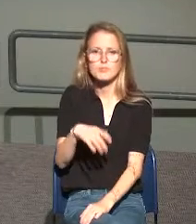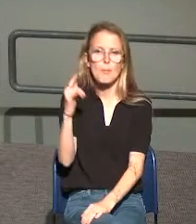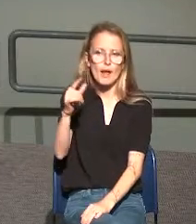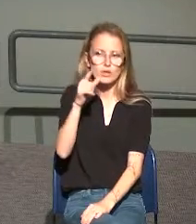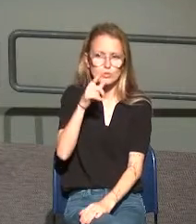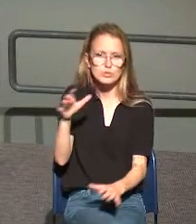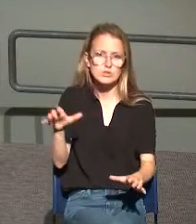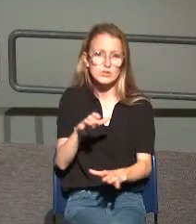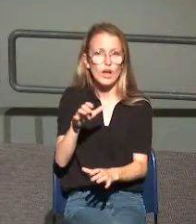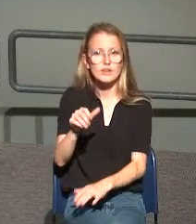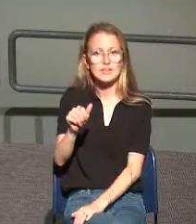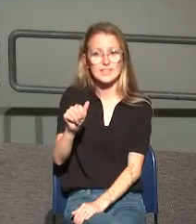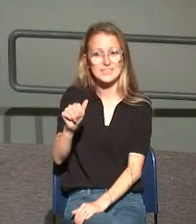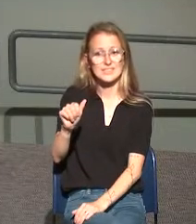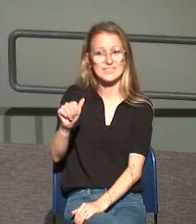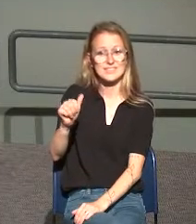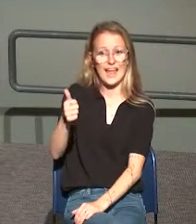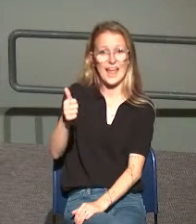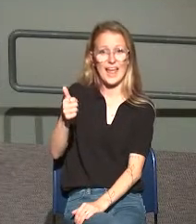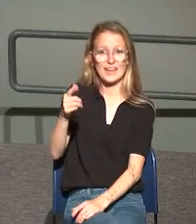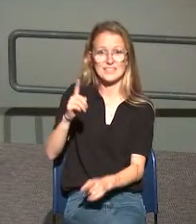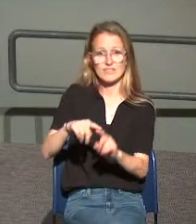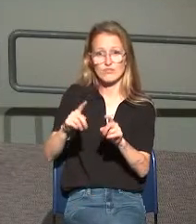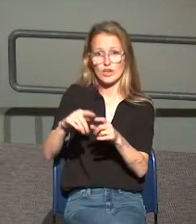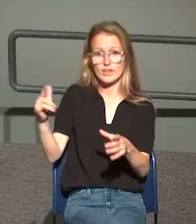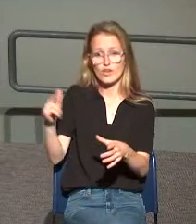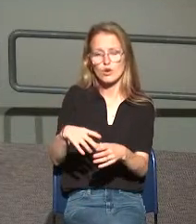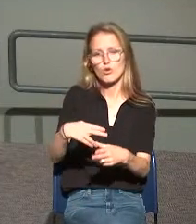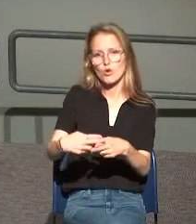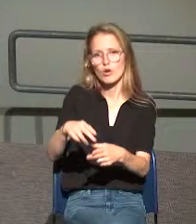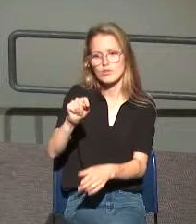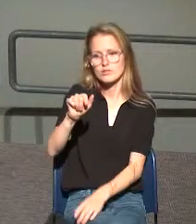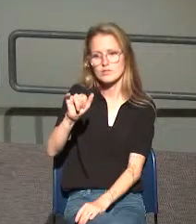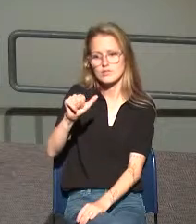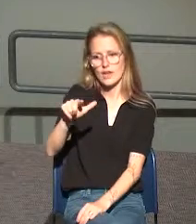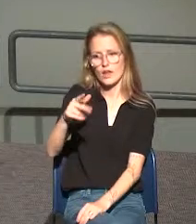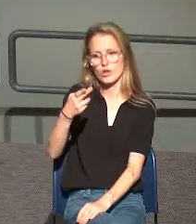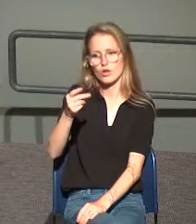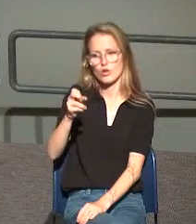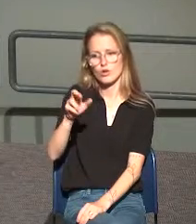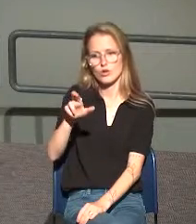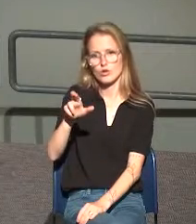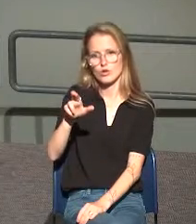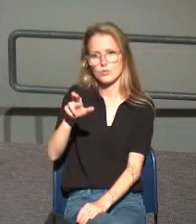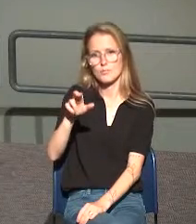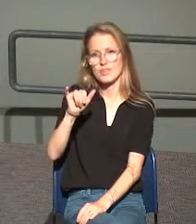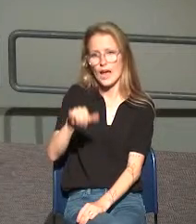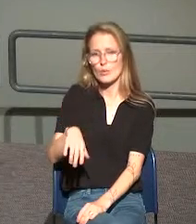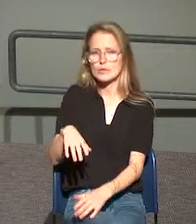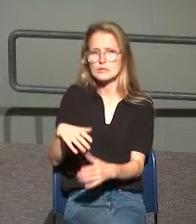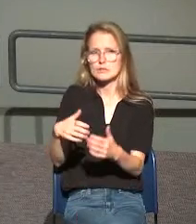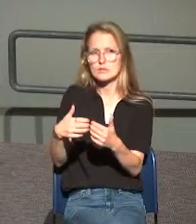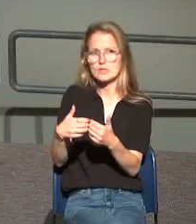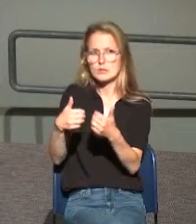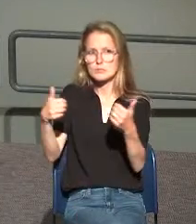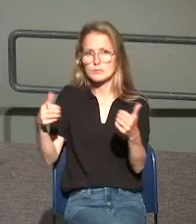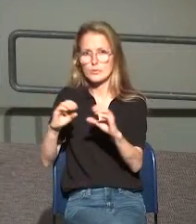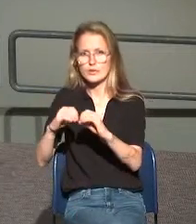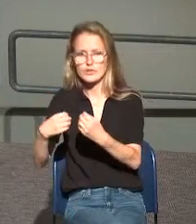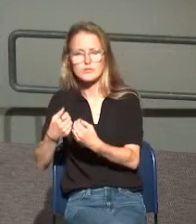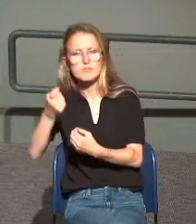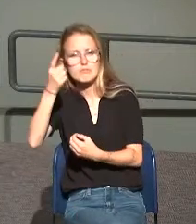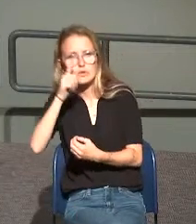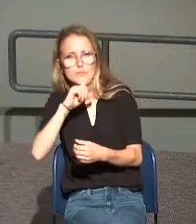landings is known as a tailhooker. The Tailhook Association was an independent organization, but very closely affiliated with the Navy and the